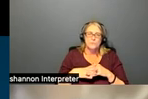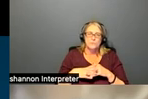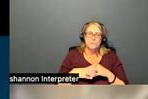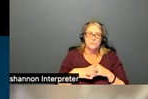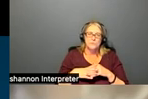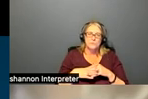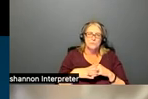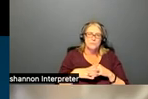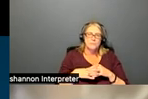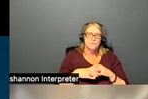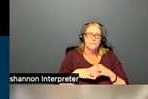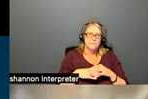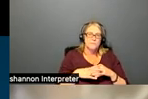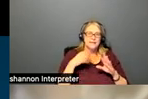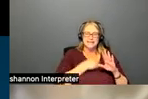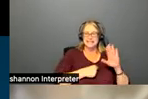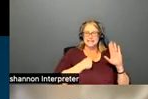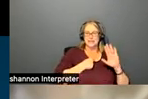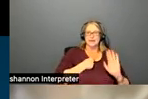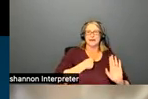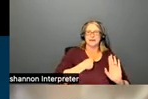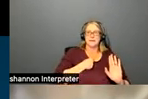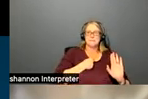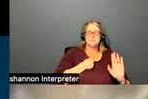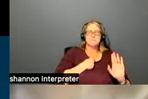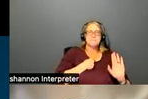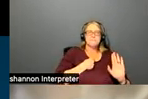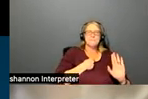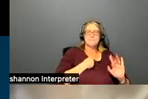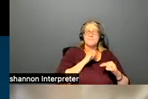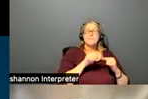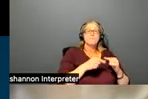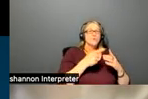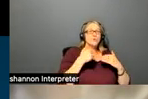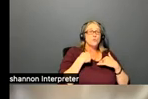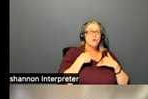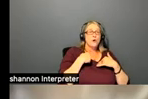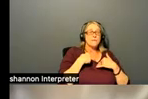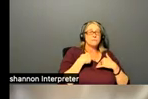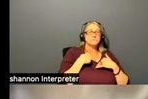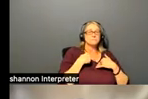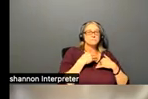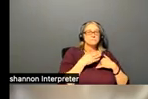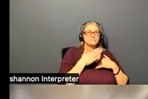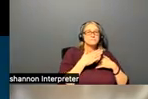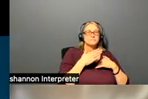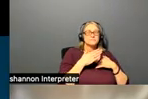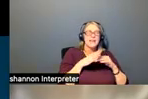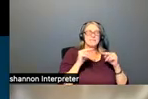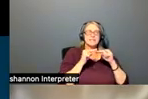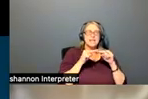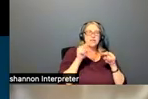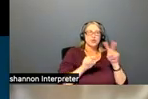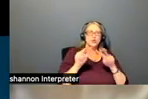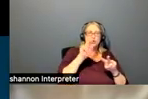sorry, I can't do that. Sorry about that. Oh, that's okay. And when you all have the slides, I encourage you to take a look at